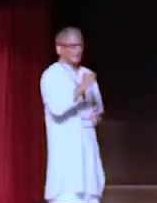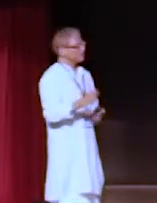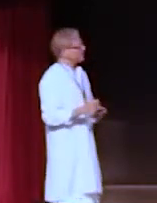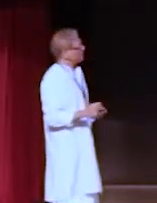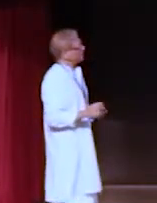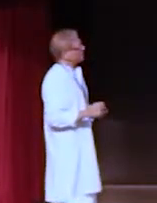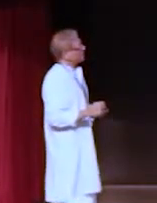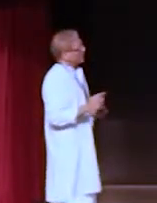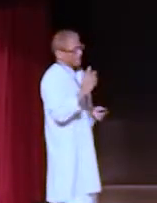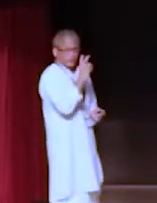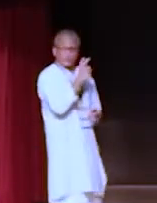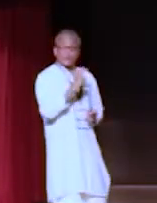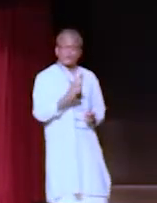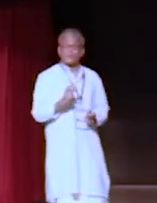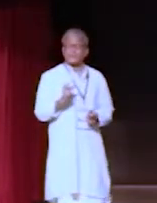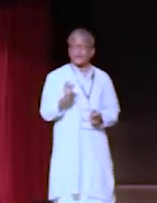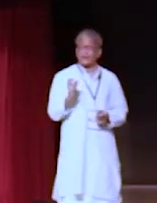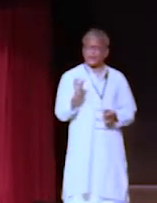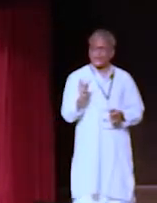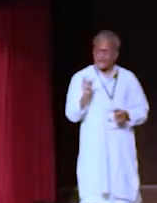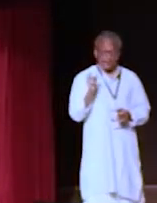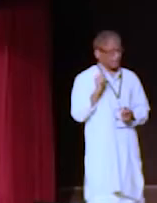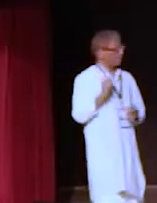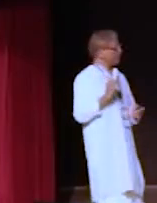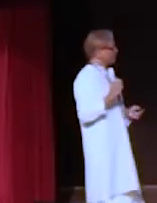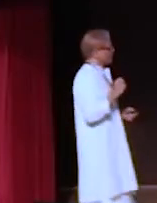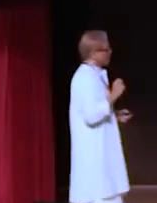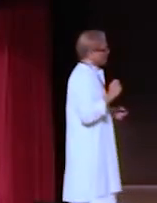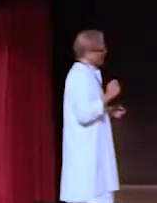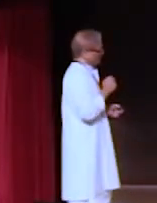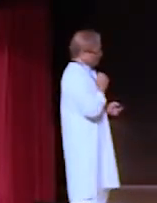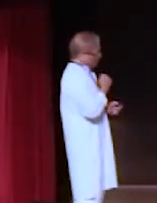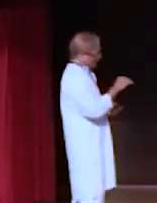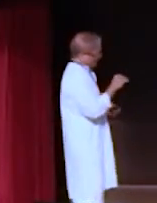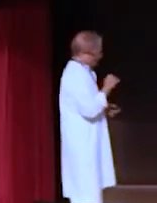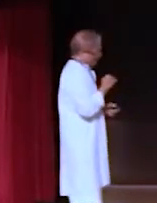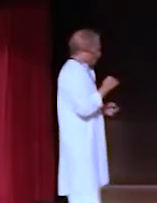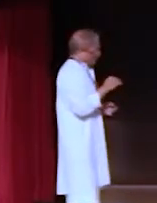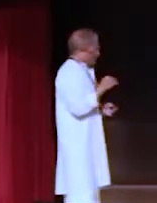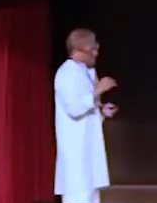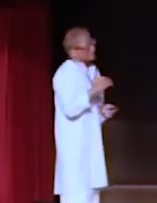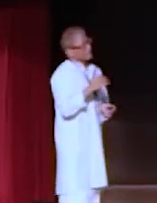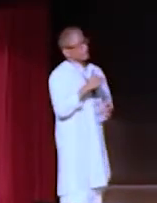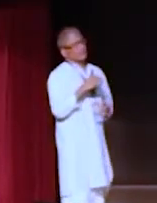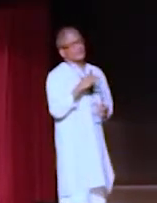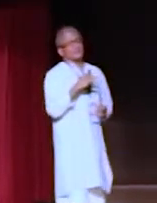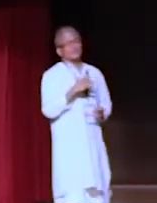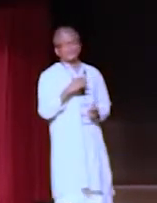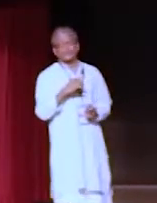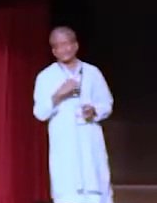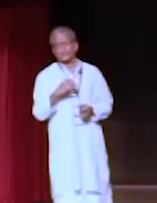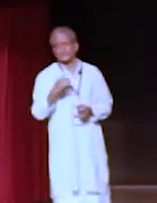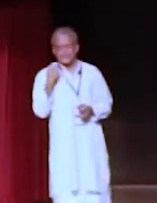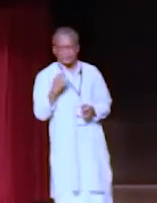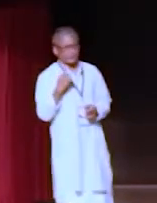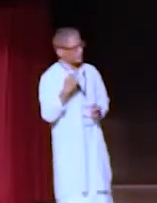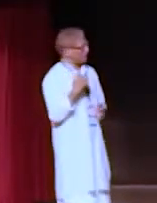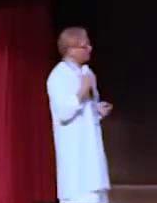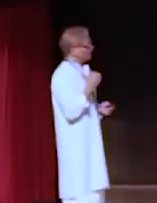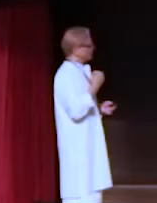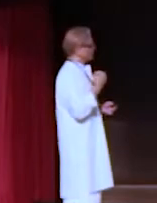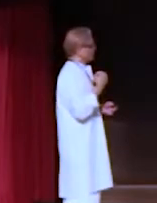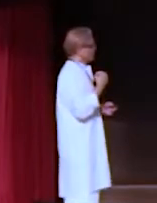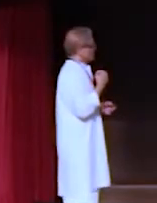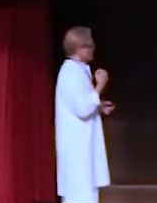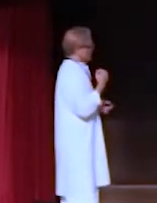inventor of the braille cell. And then on the top is an Android app. And the bottom, there are 4 kids using these feature phones with headphones